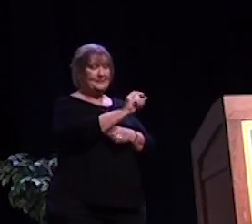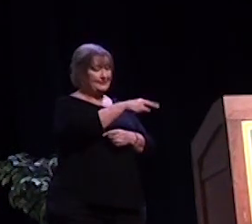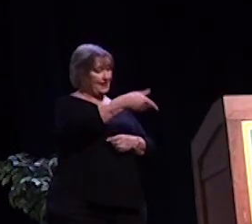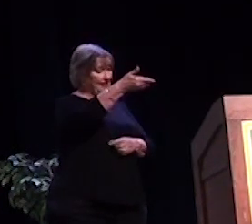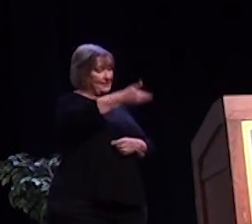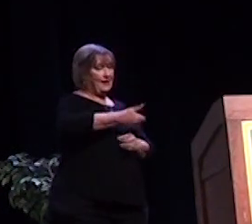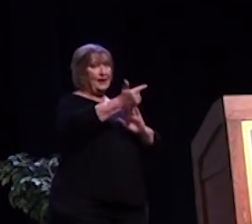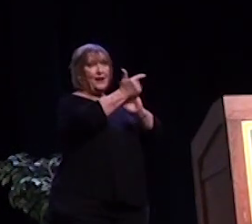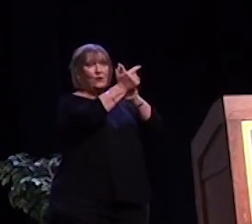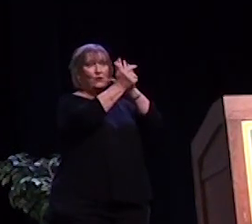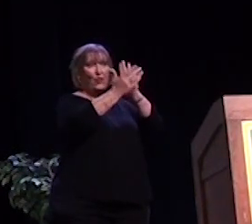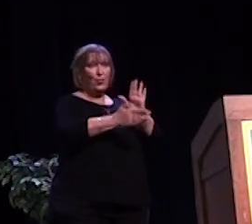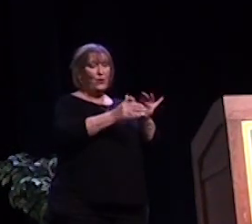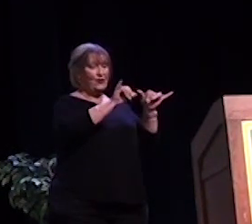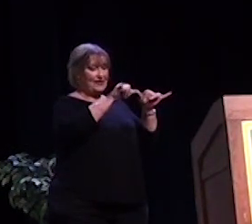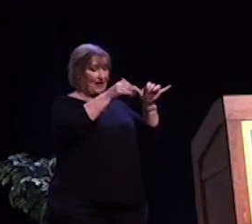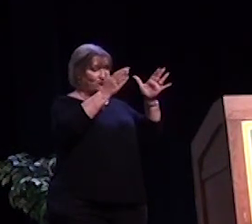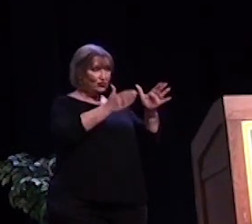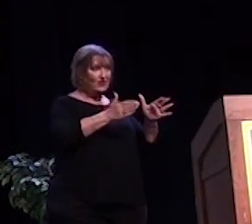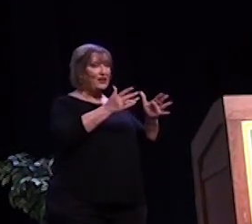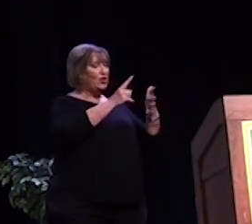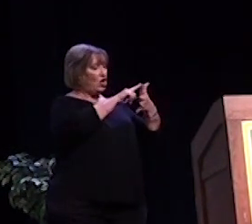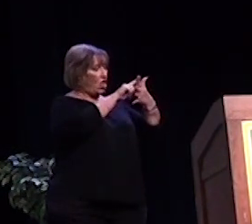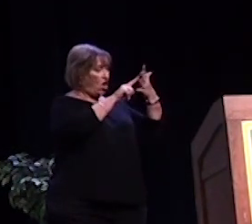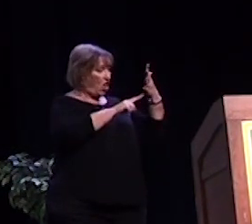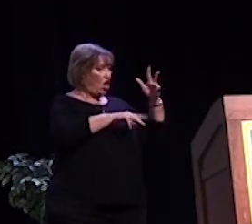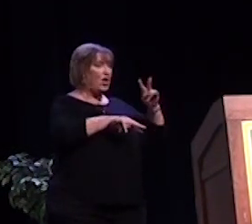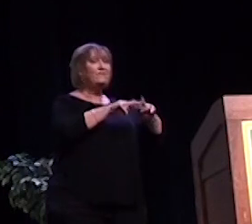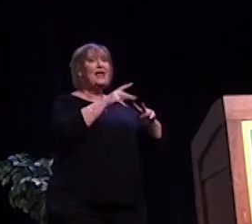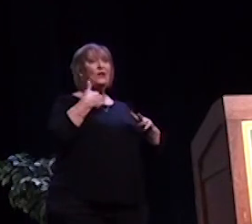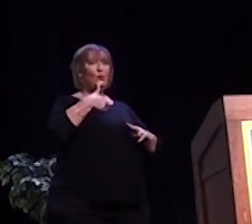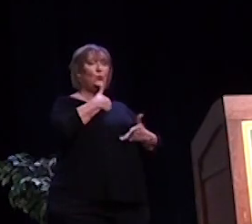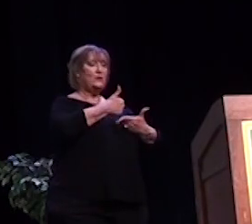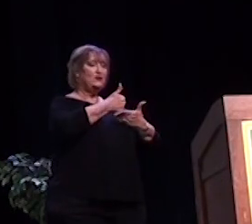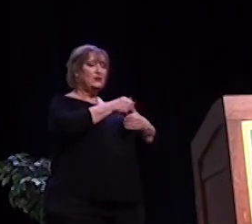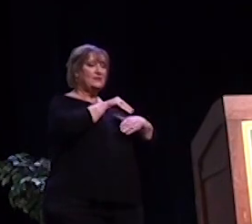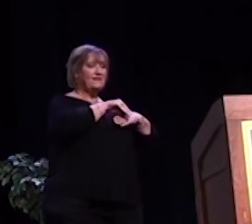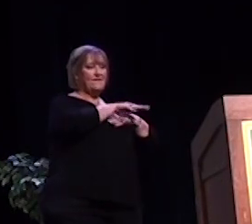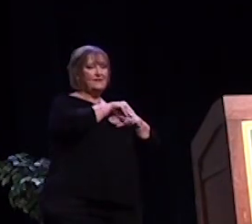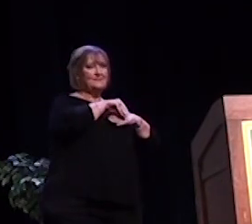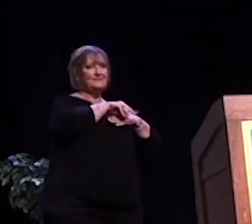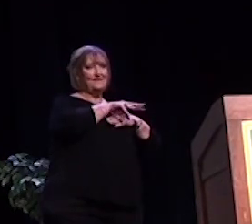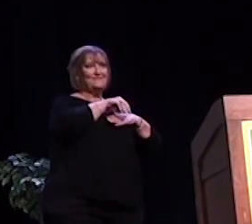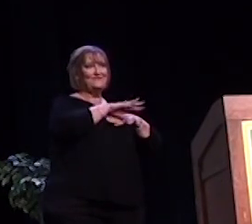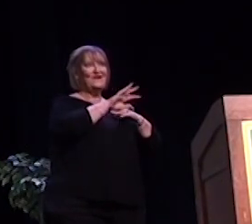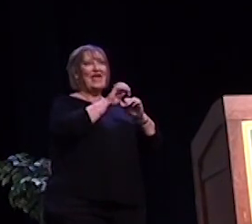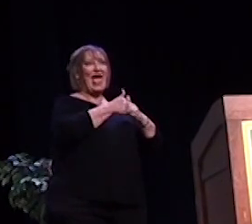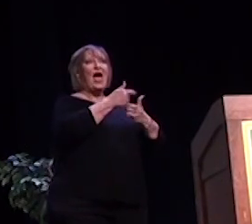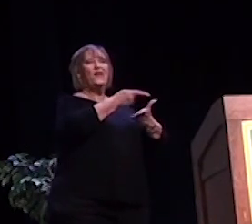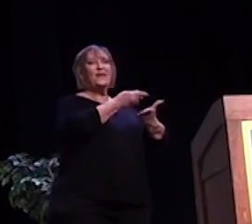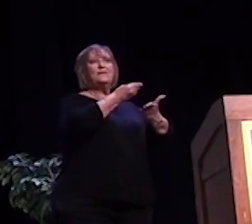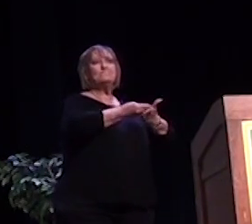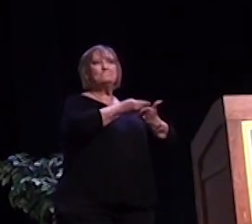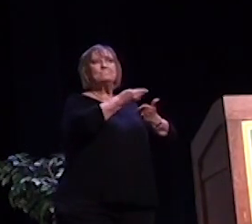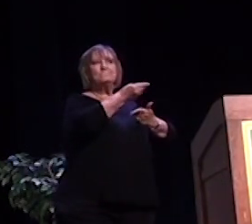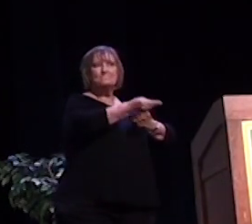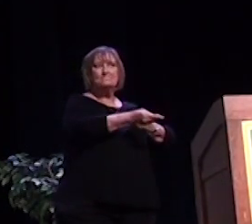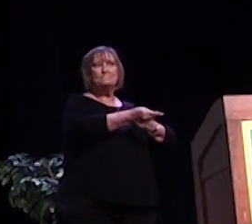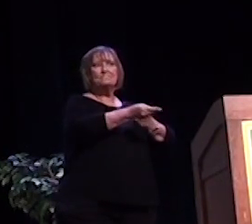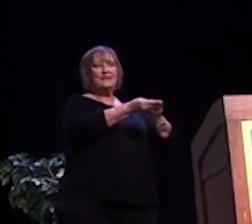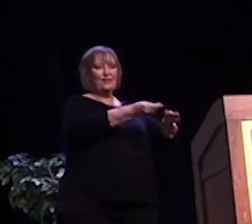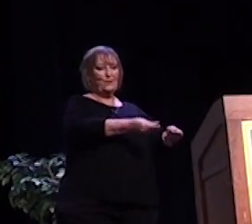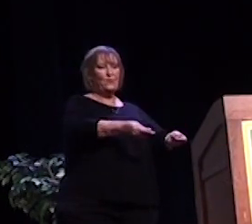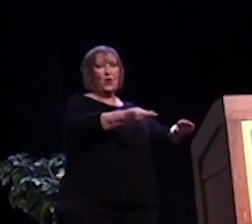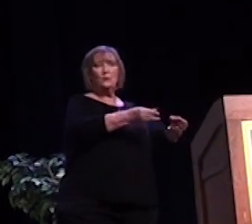an attorney and an engineer and basically walked through the purchase process just like another commercial